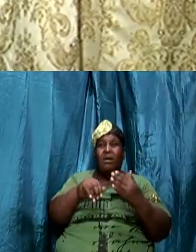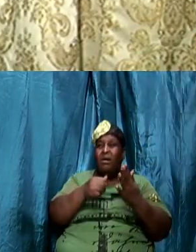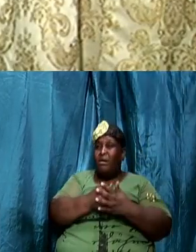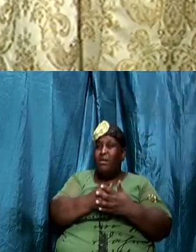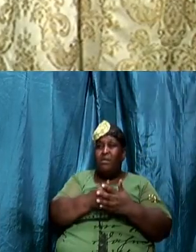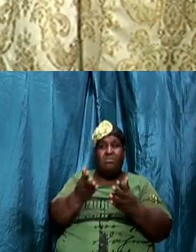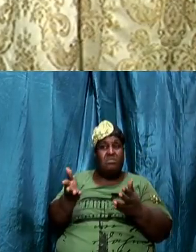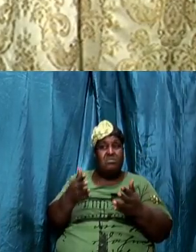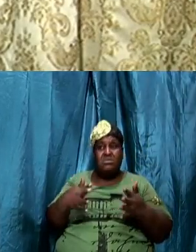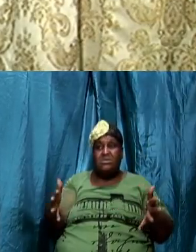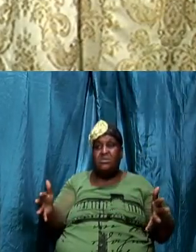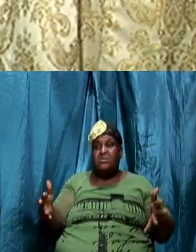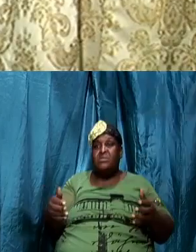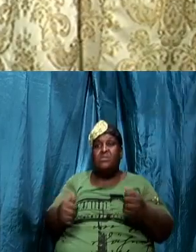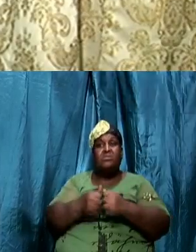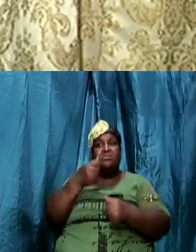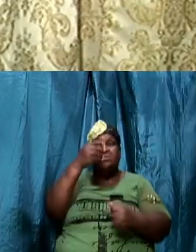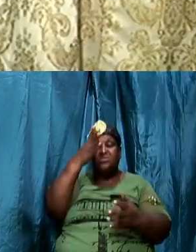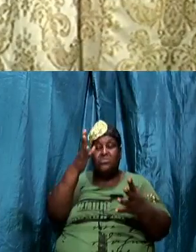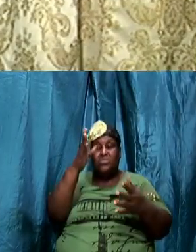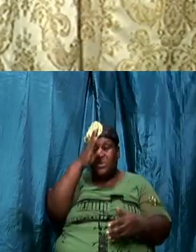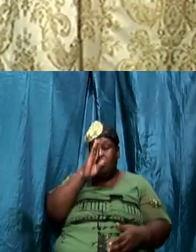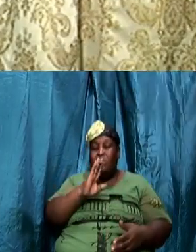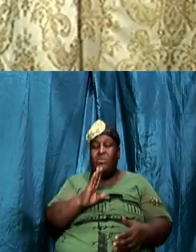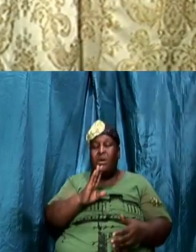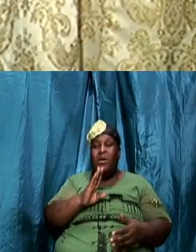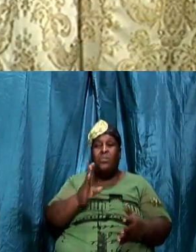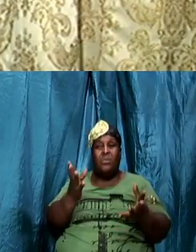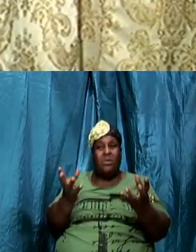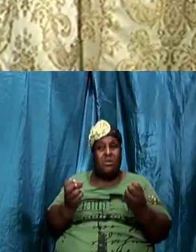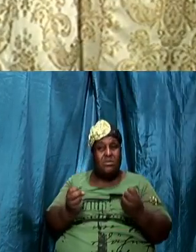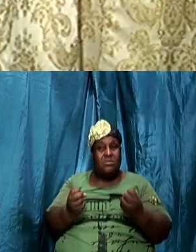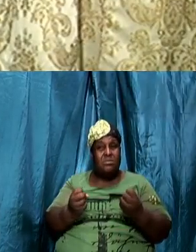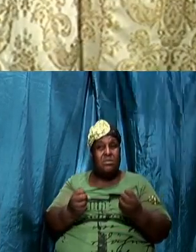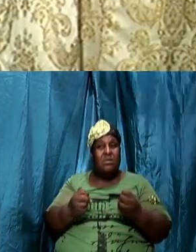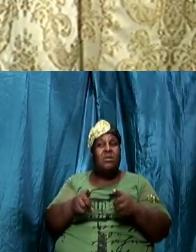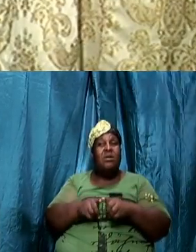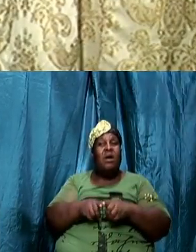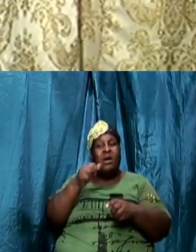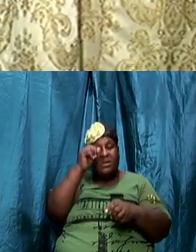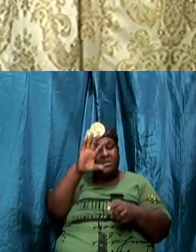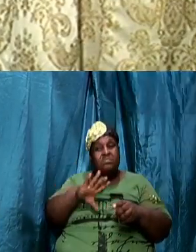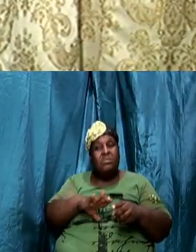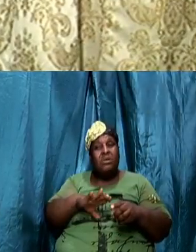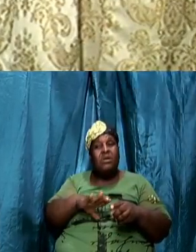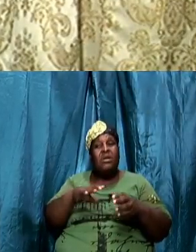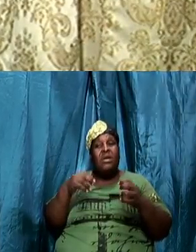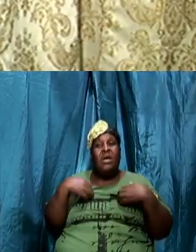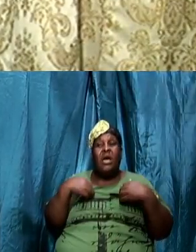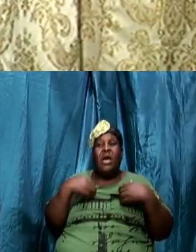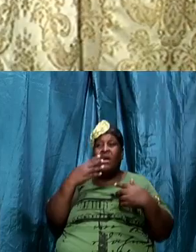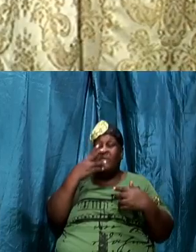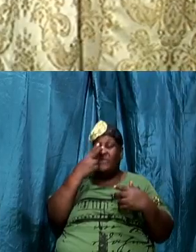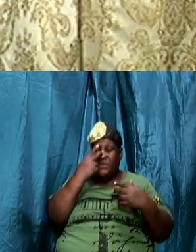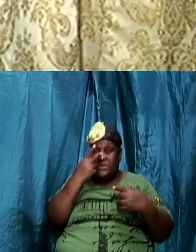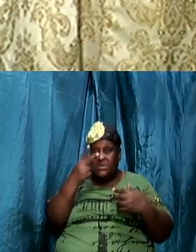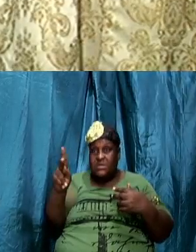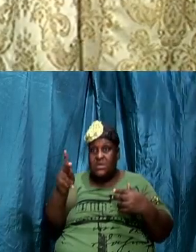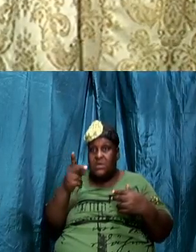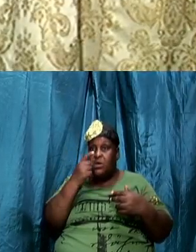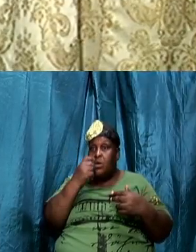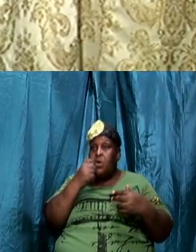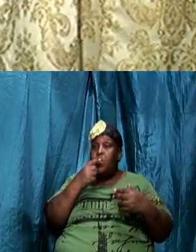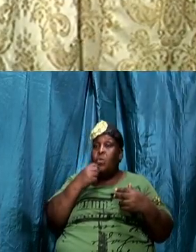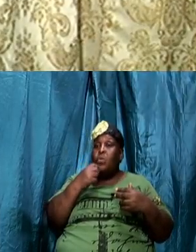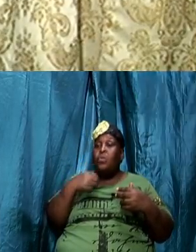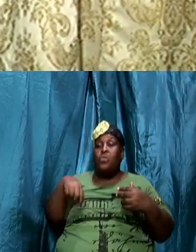wants. But you know that as men, we have to see, you know, who we worship.